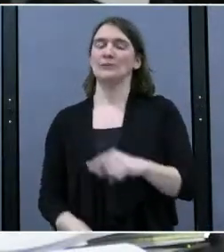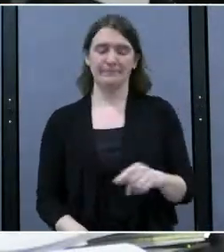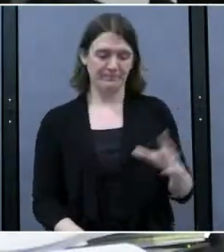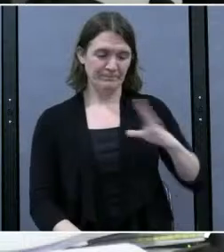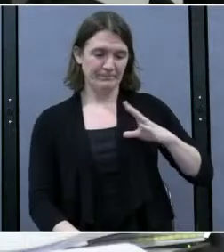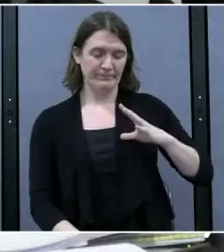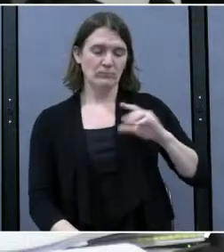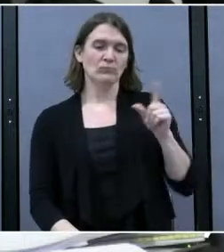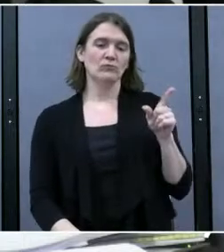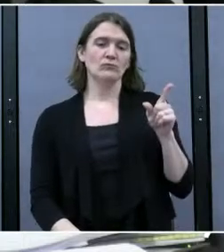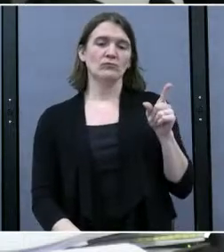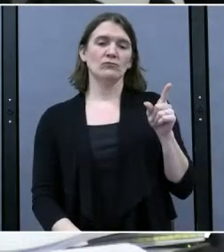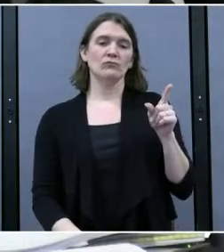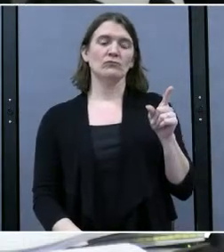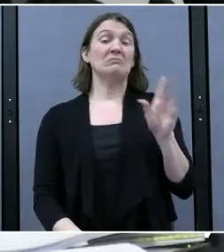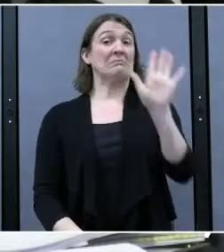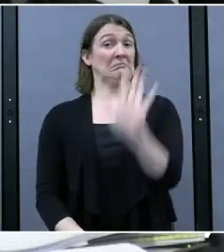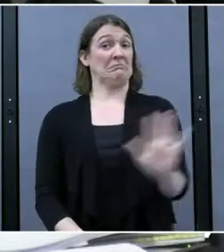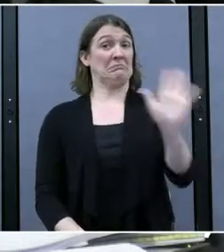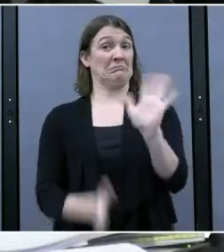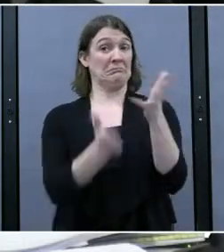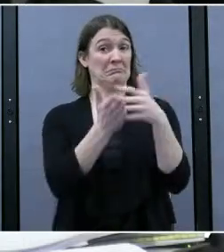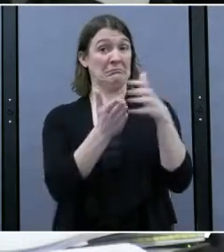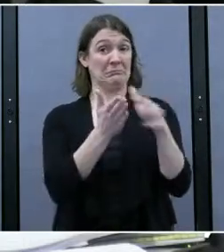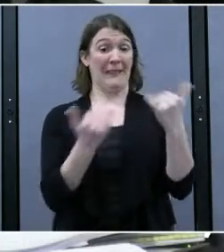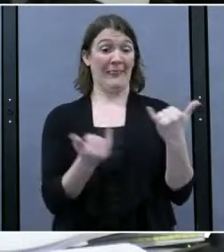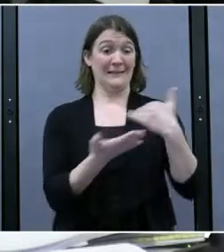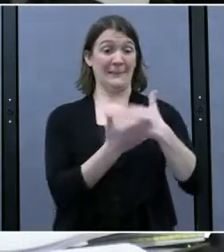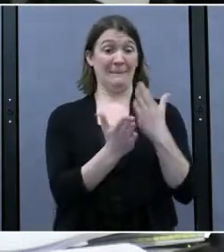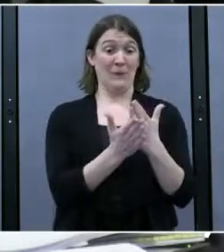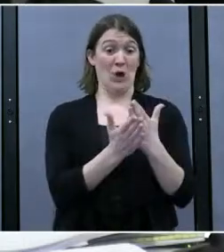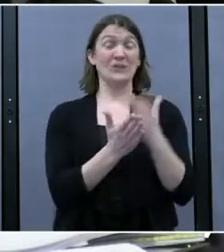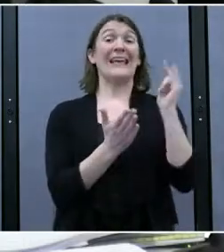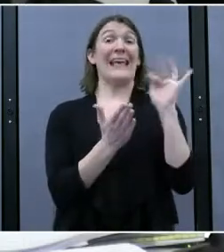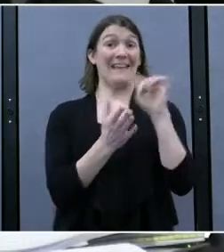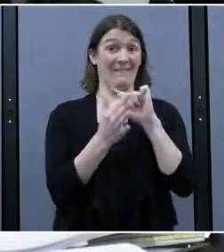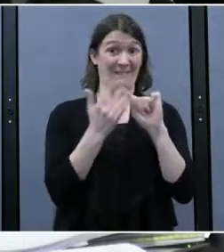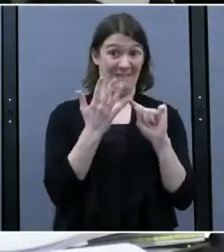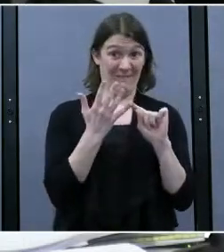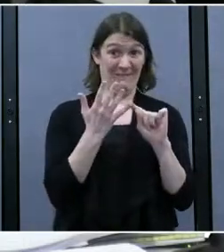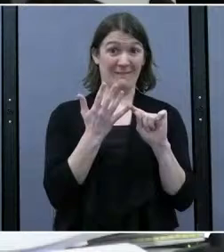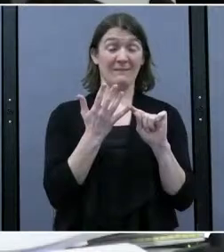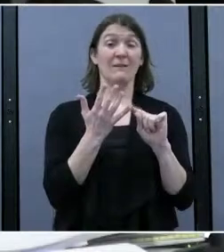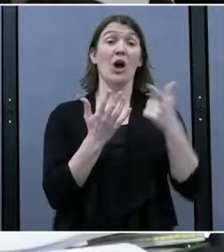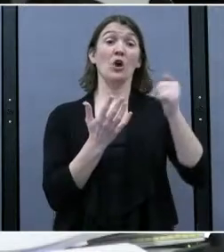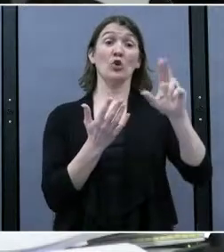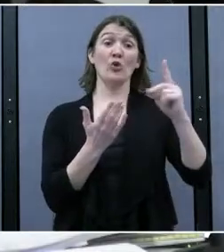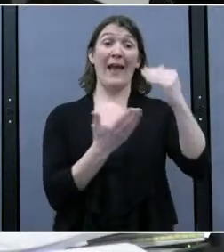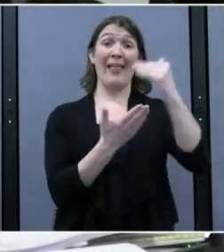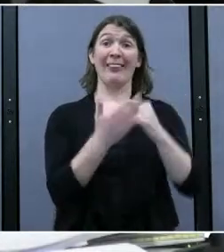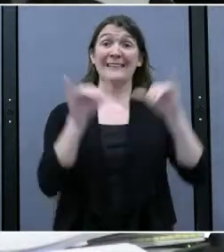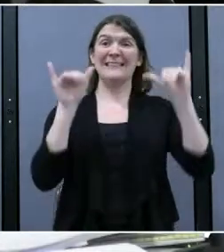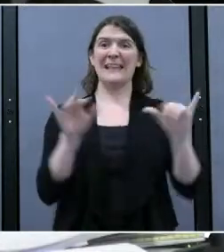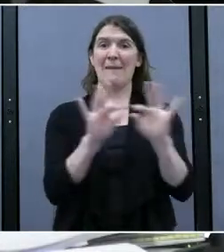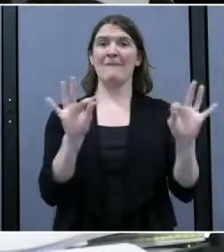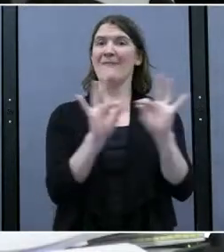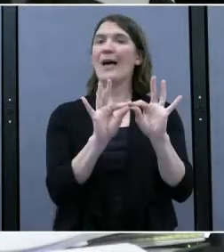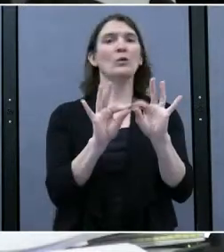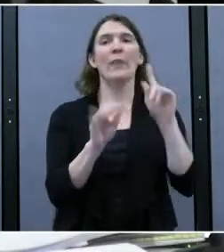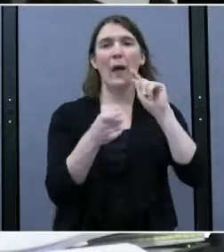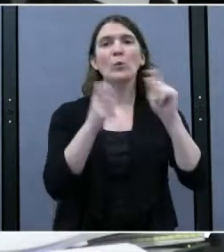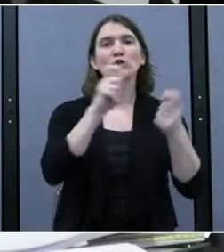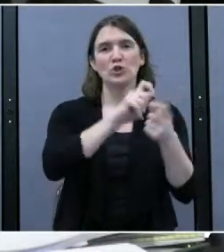so the estimate of this budget and the assumptions around this estimate are that the grand list stays the same. It won't. It'll